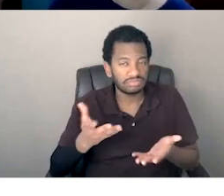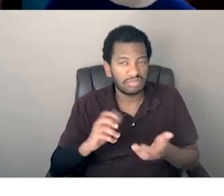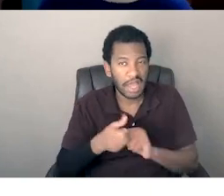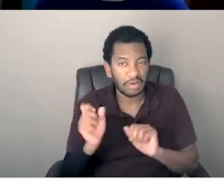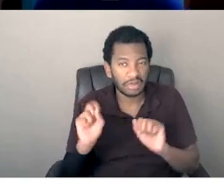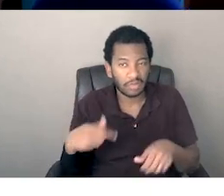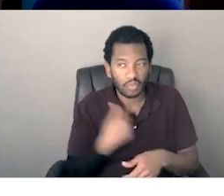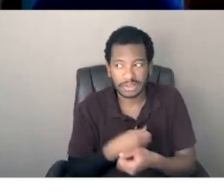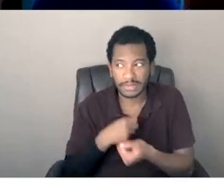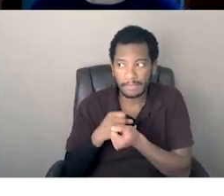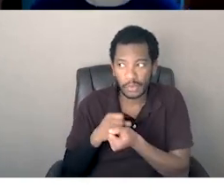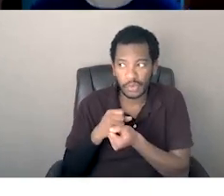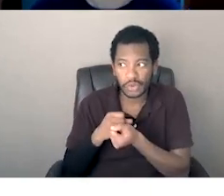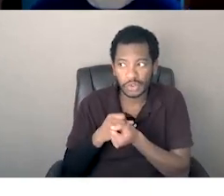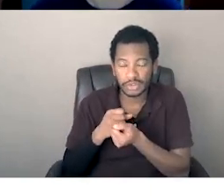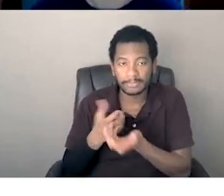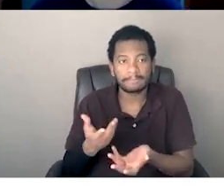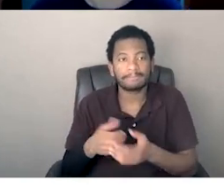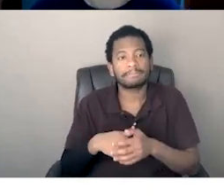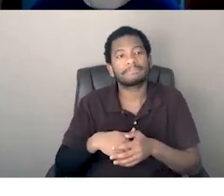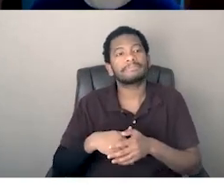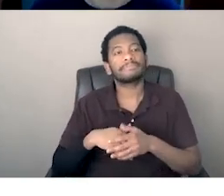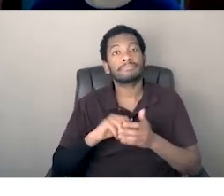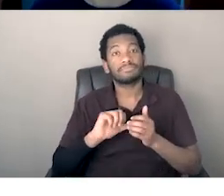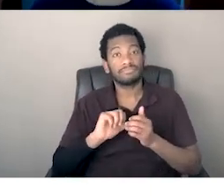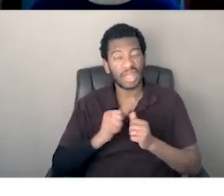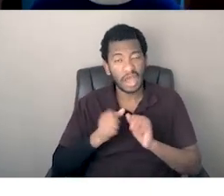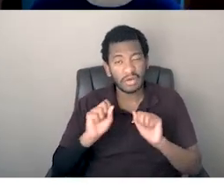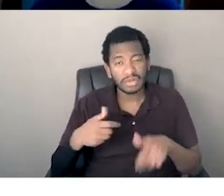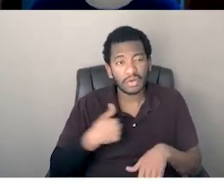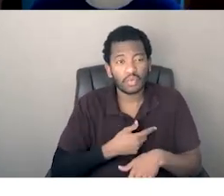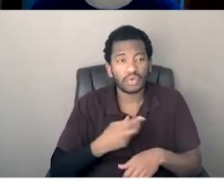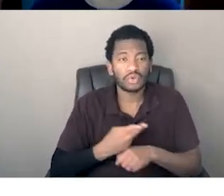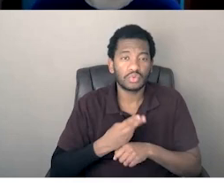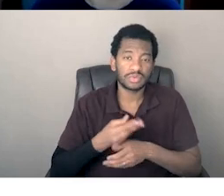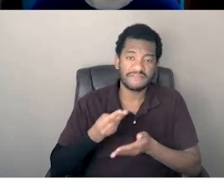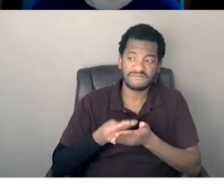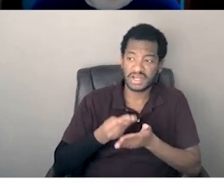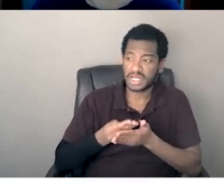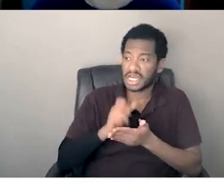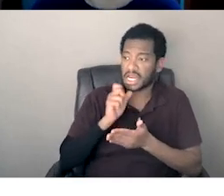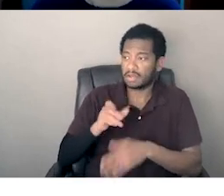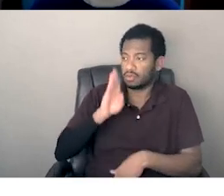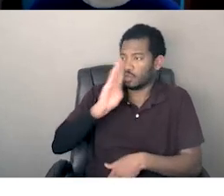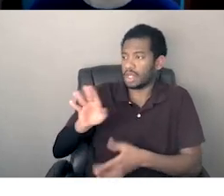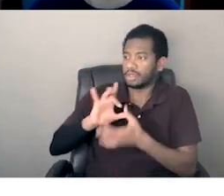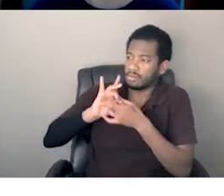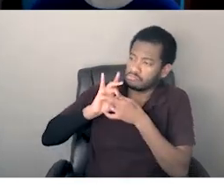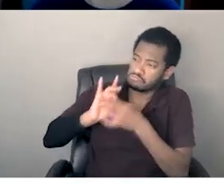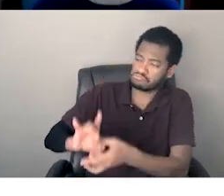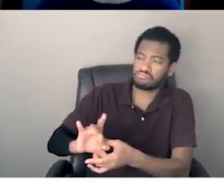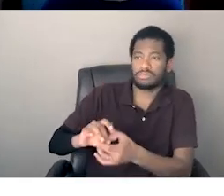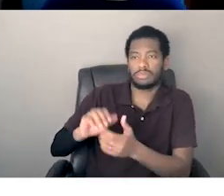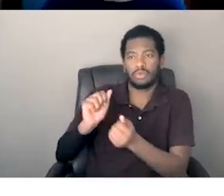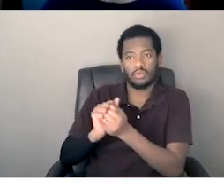How can we use funding to support participants in working towards goals that are not directly related to an issue area? So for example, if